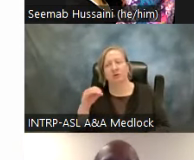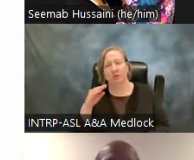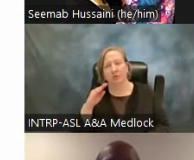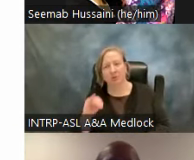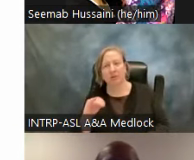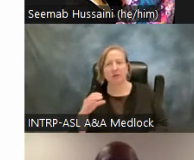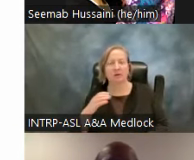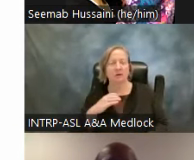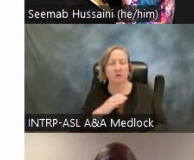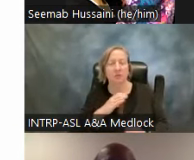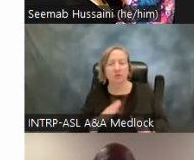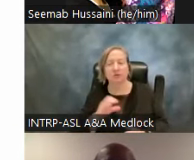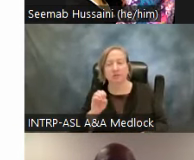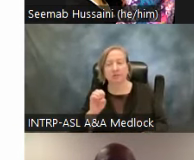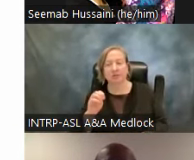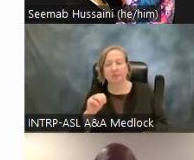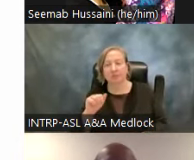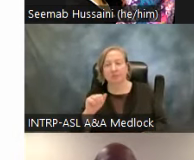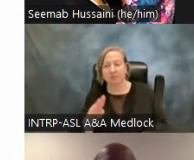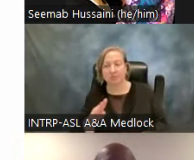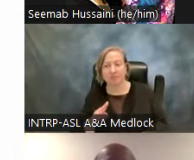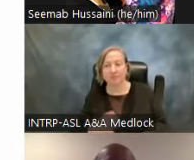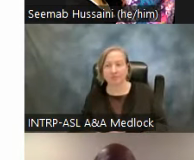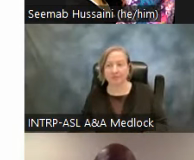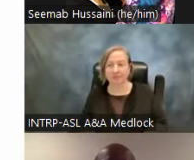Commissioner Sima?